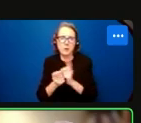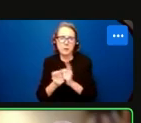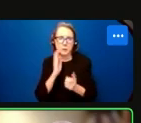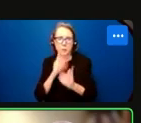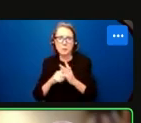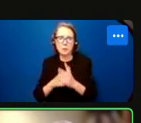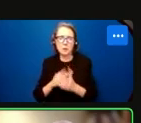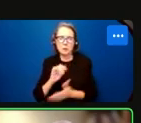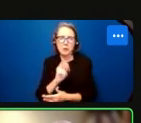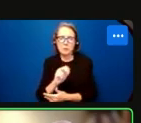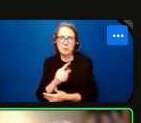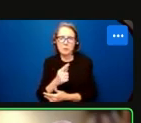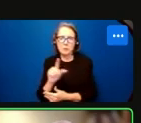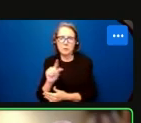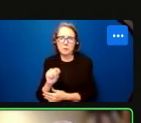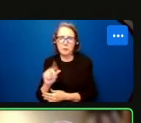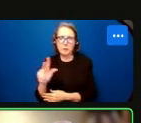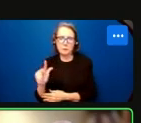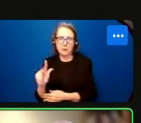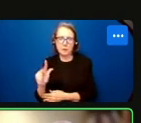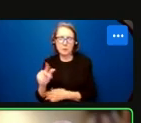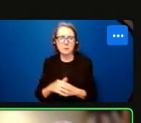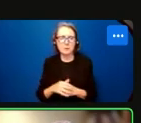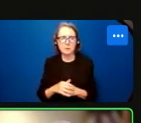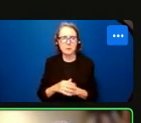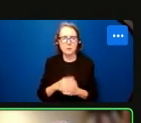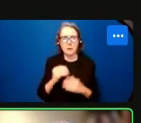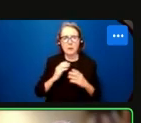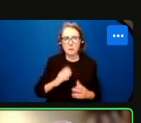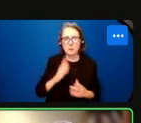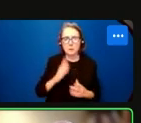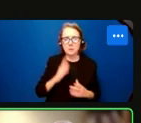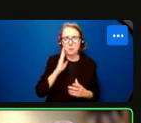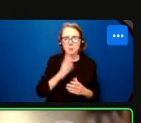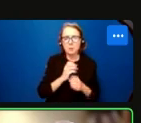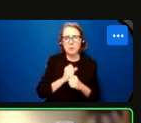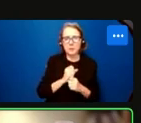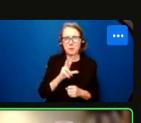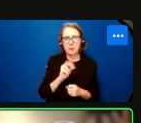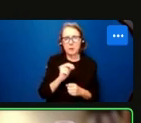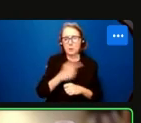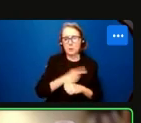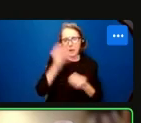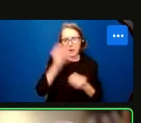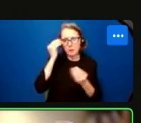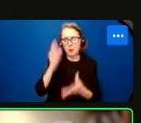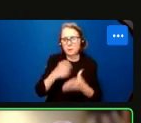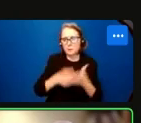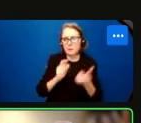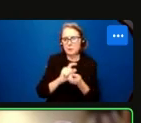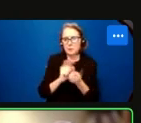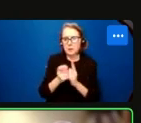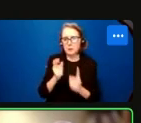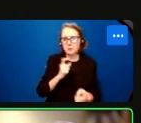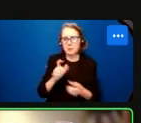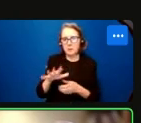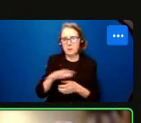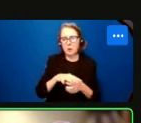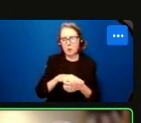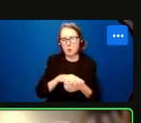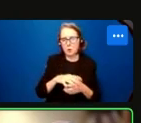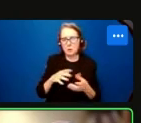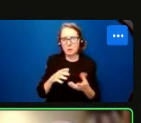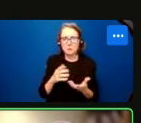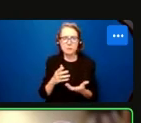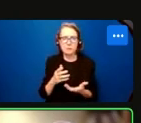effect January 1st of 2023. And customers will receive a 30-day notice of rate changes from their local hauler. Before